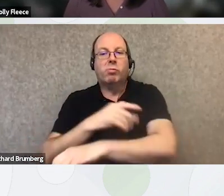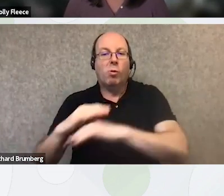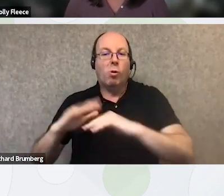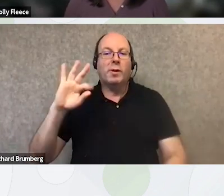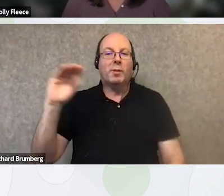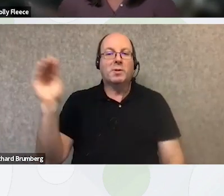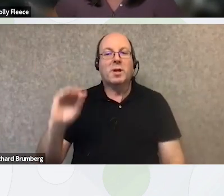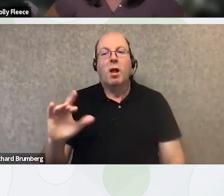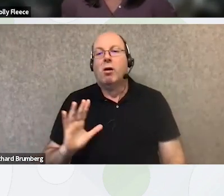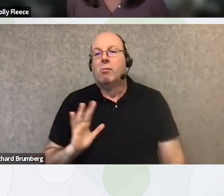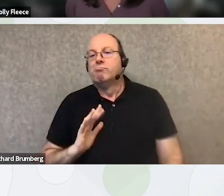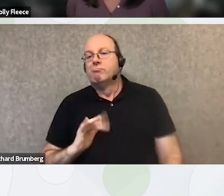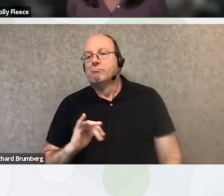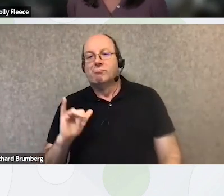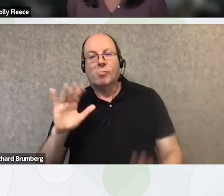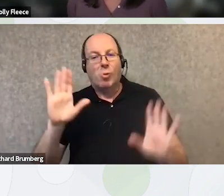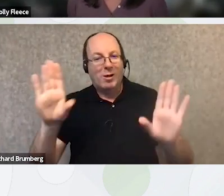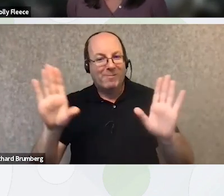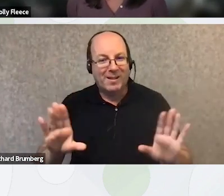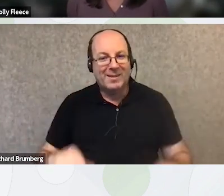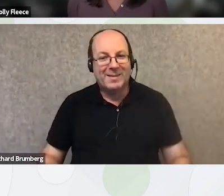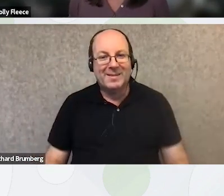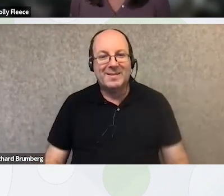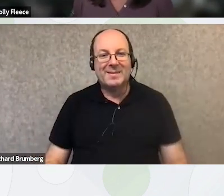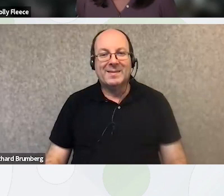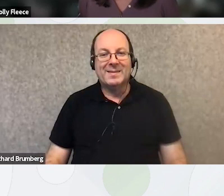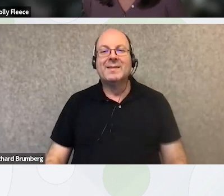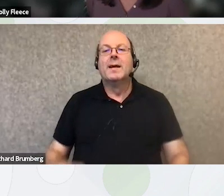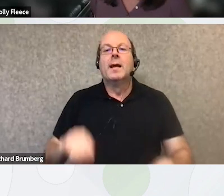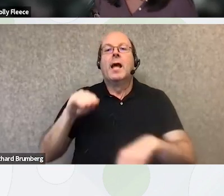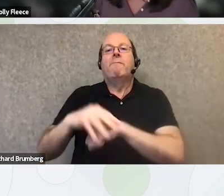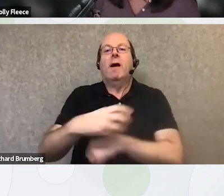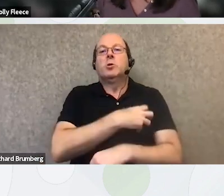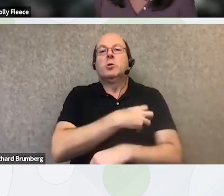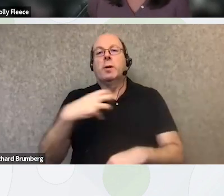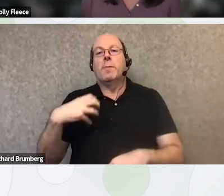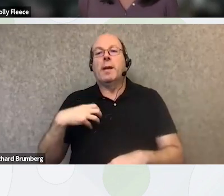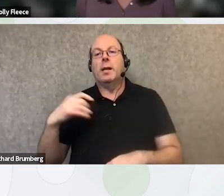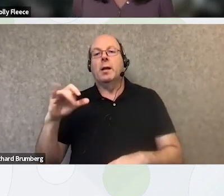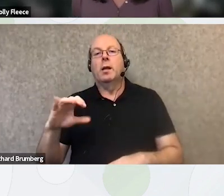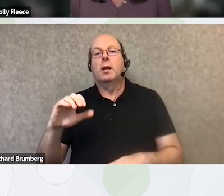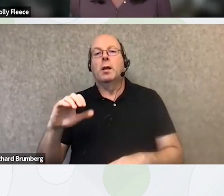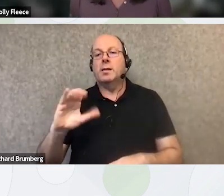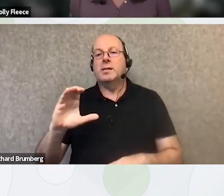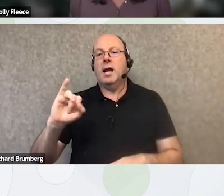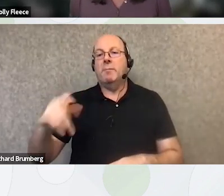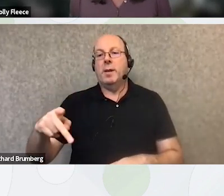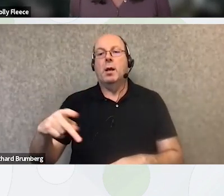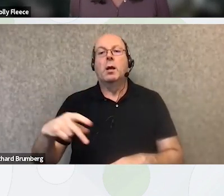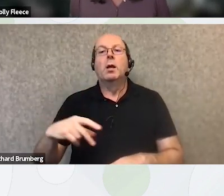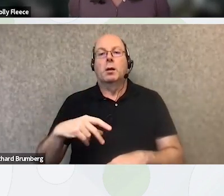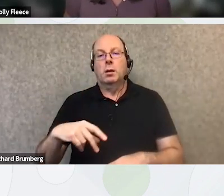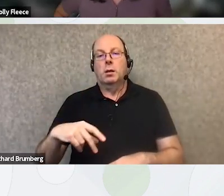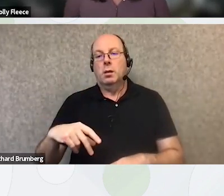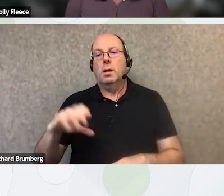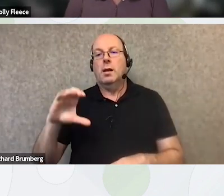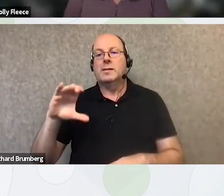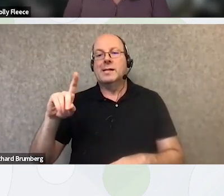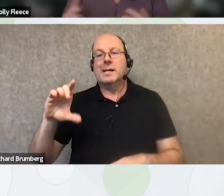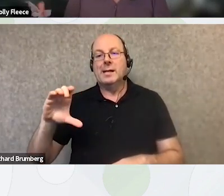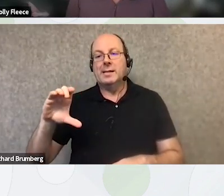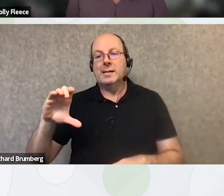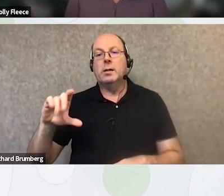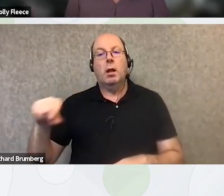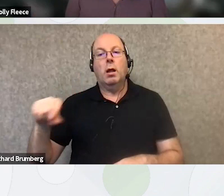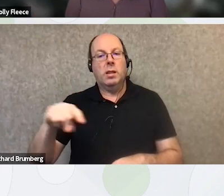just wonderful. So with the Advisory Committee on Immunization Practices, or the ACIP, and the CDC certainly